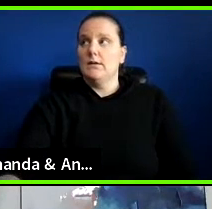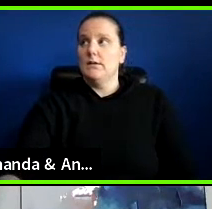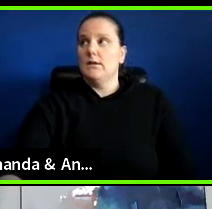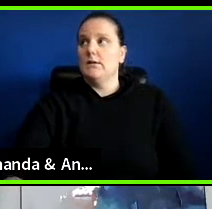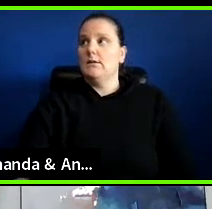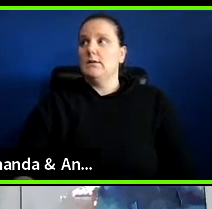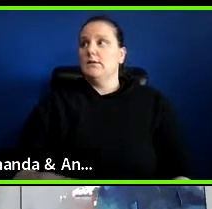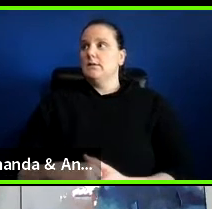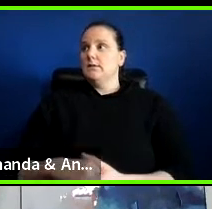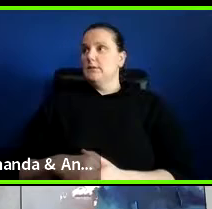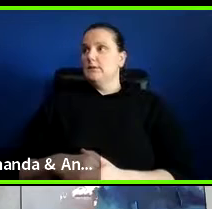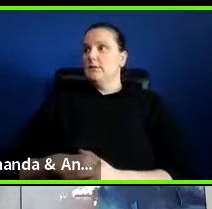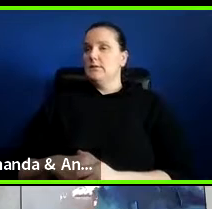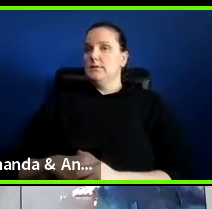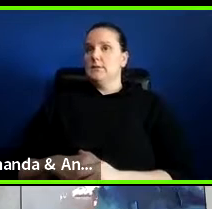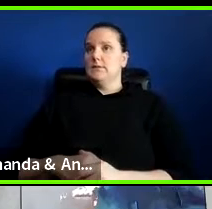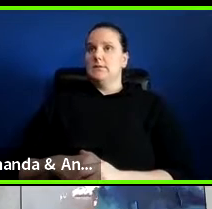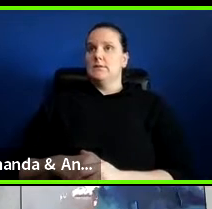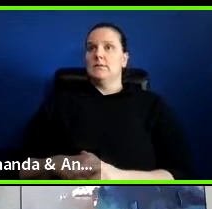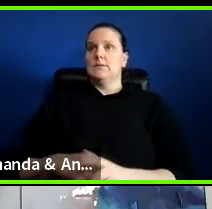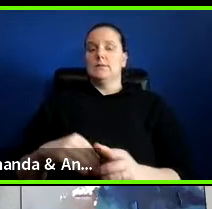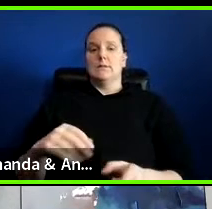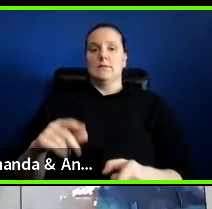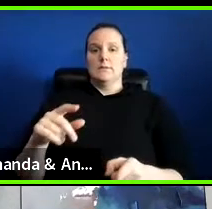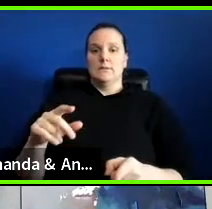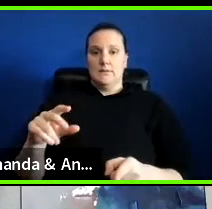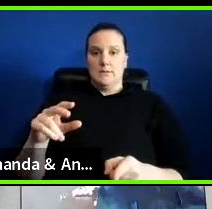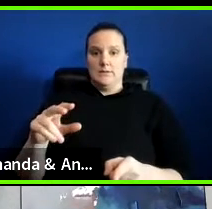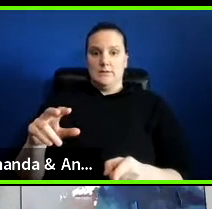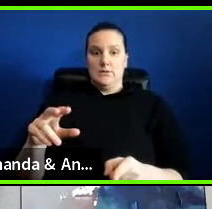Ed, do you want to go first?